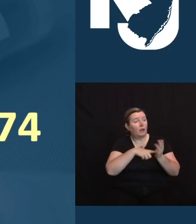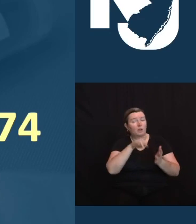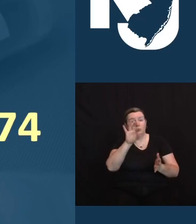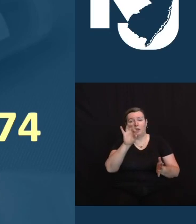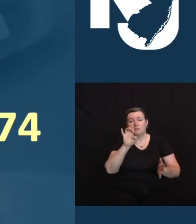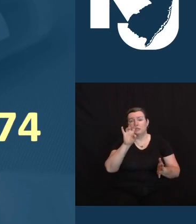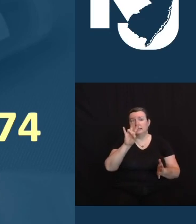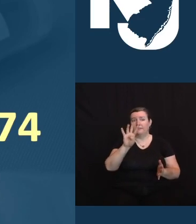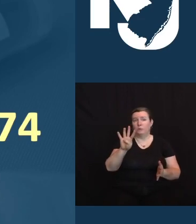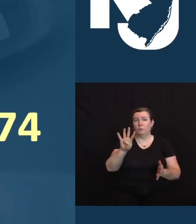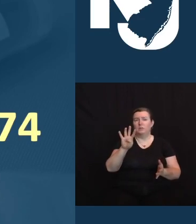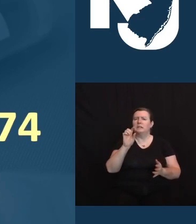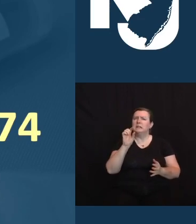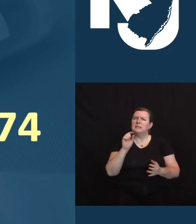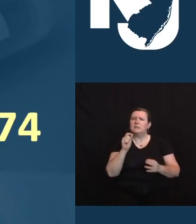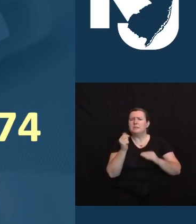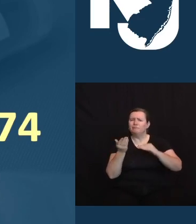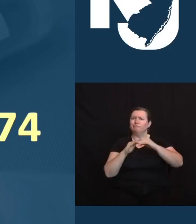to